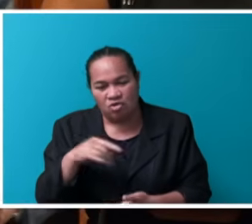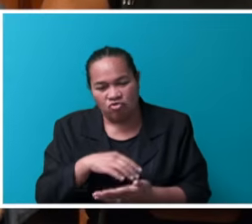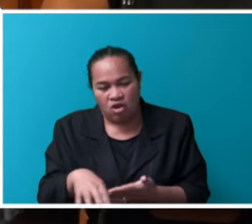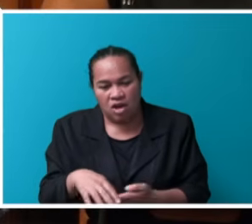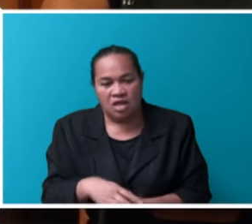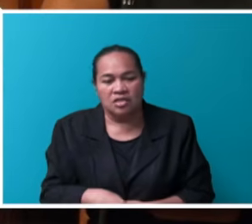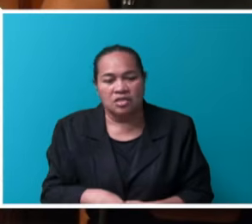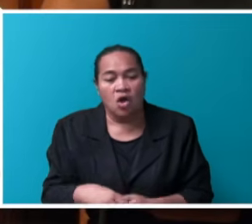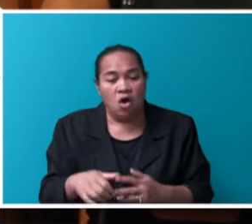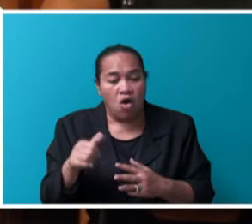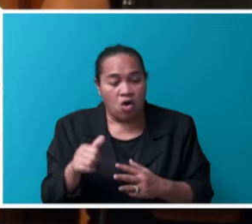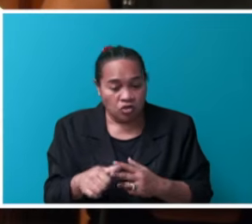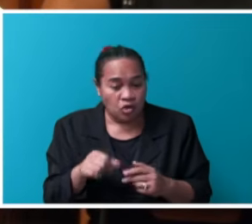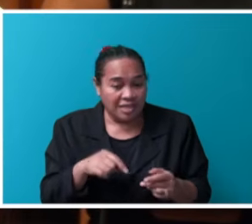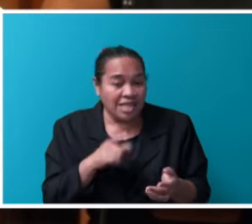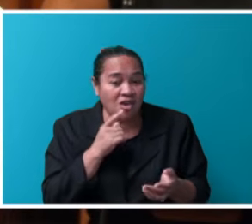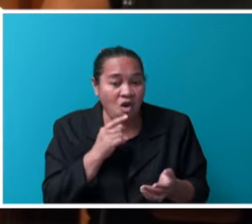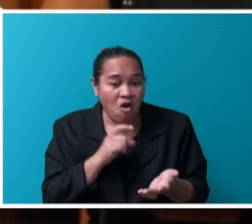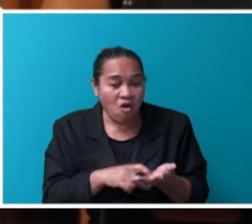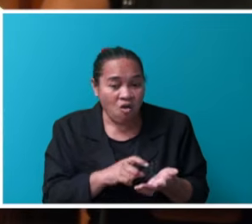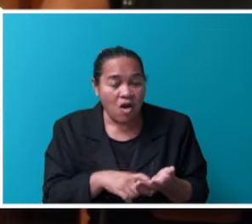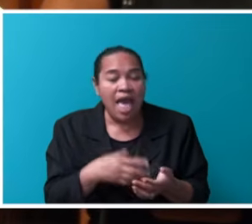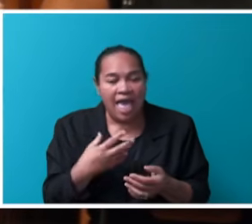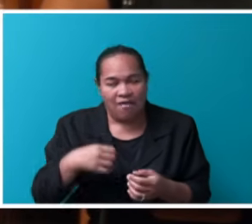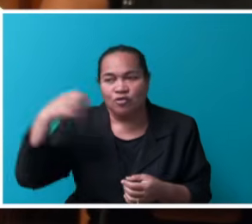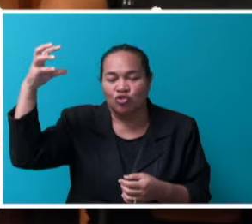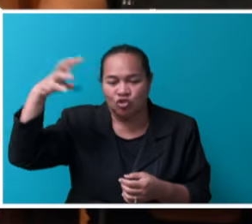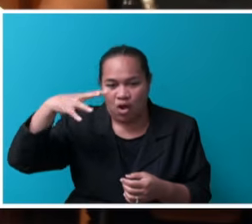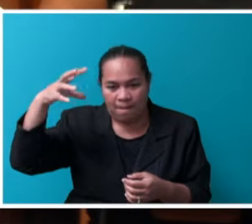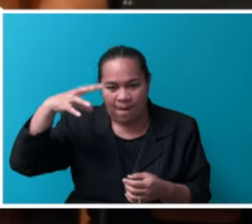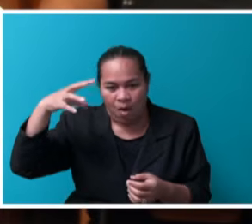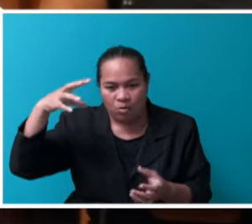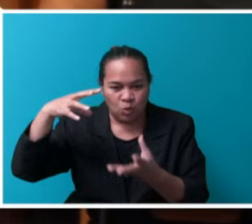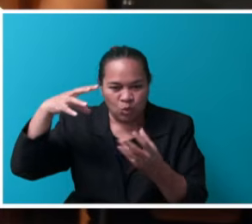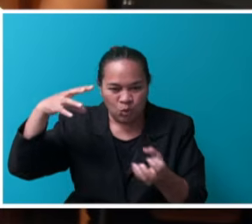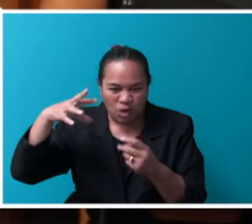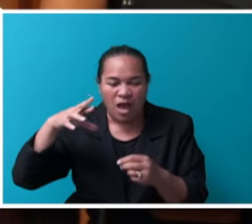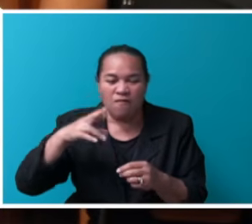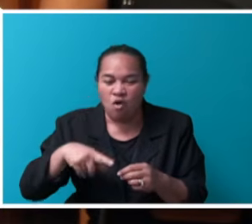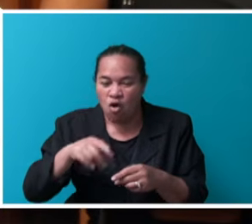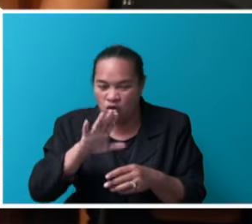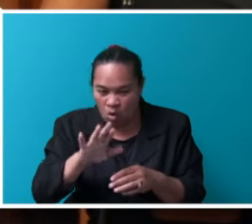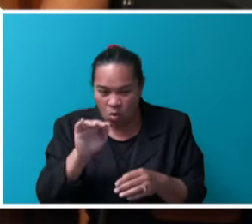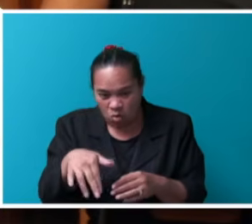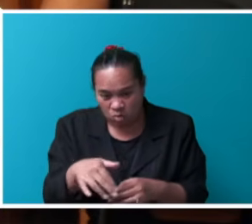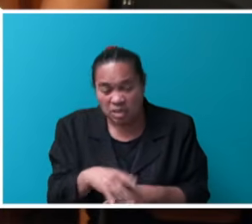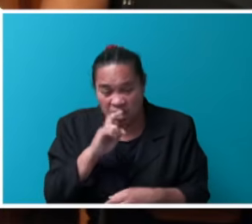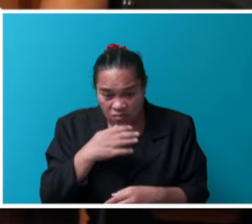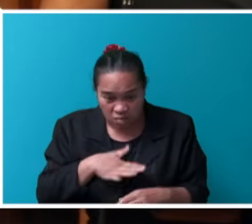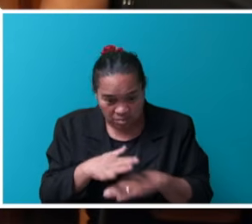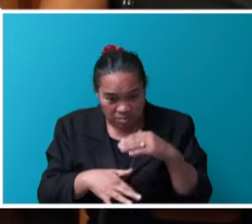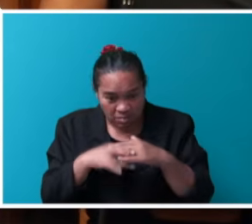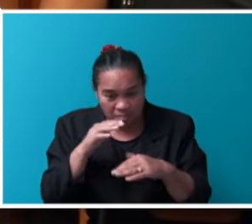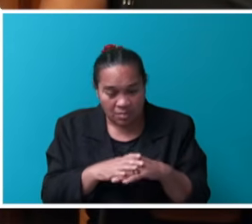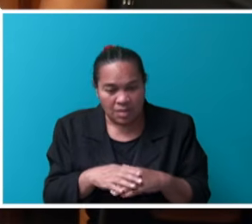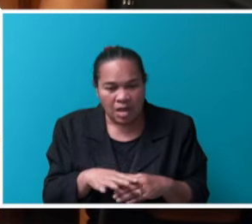also expanding this for installation of solar power on residential homes and reconstruction of homes destroyed